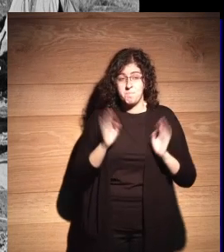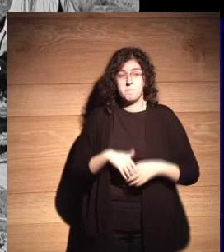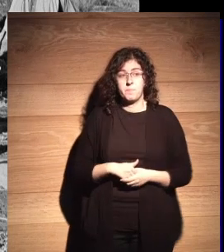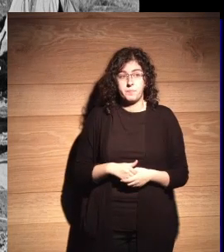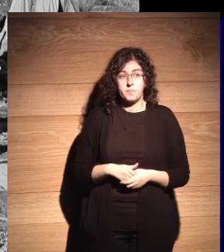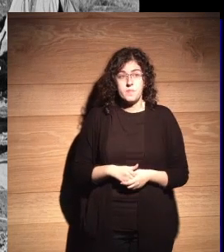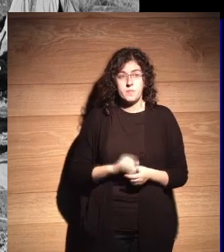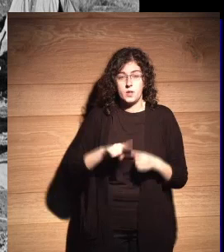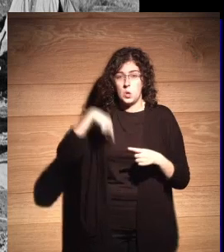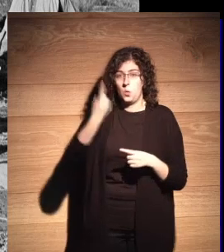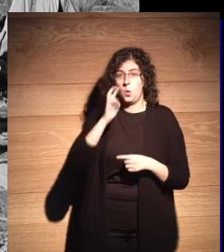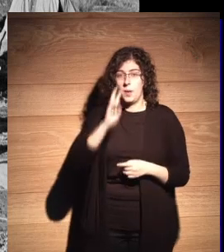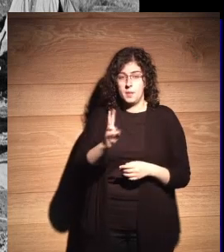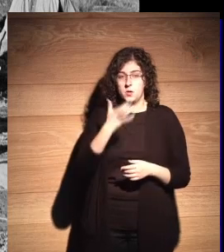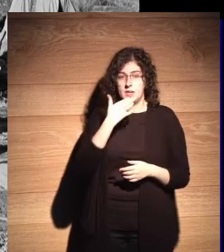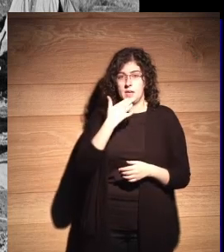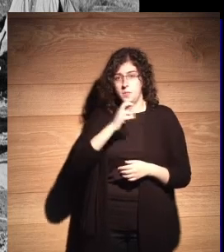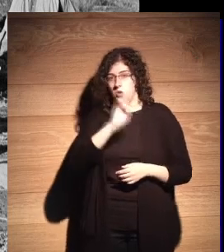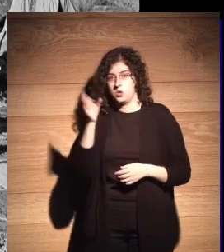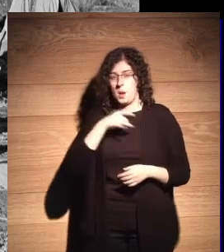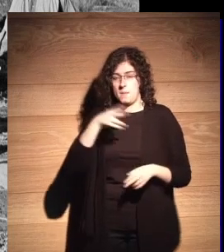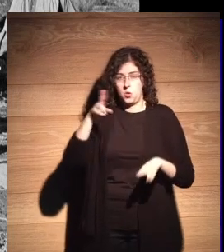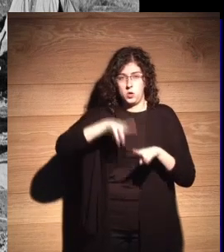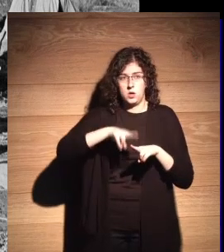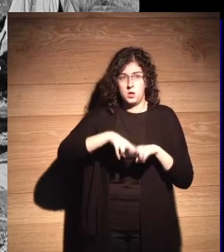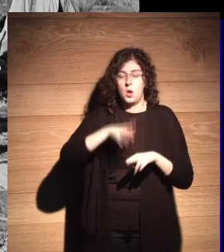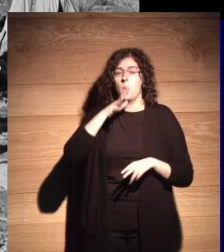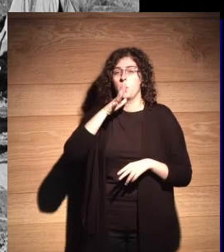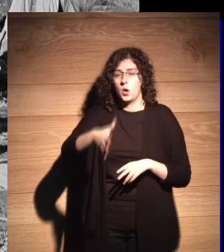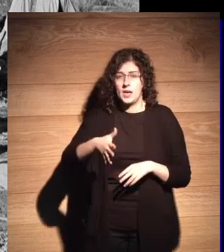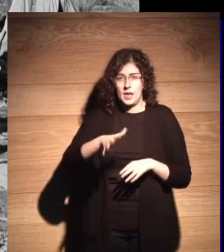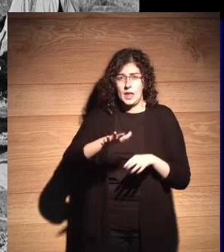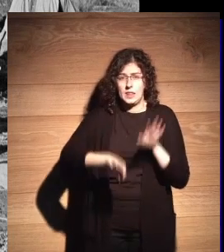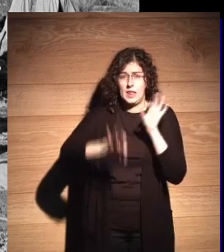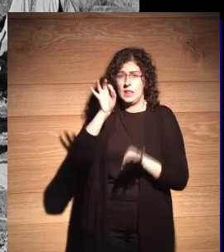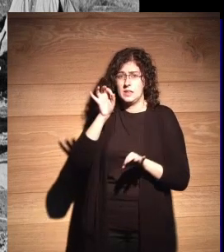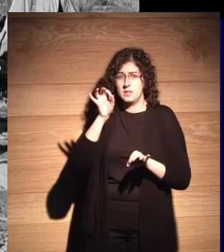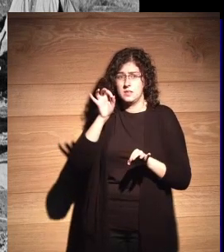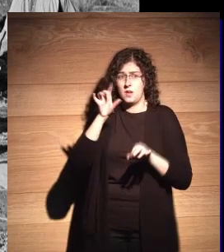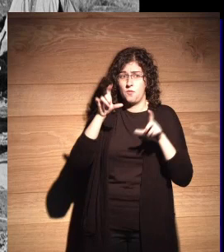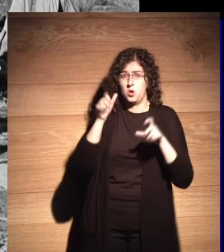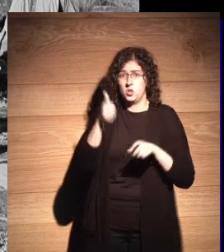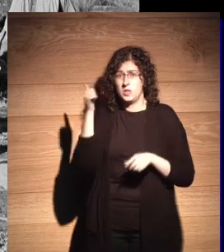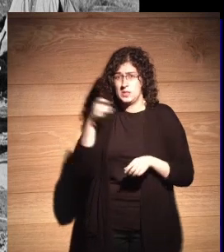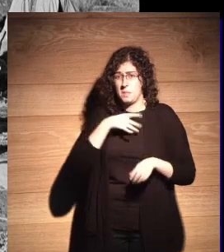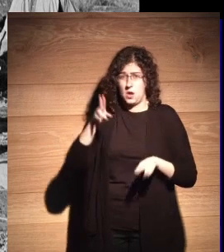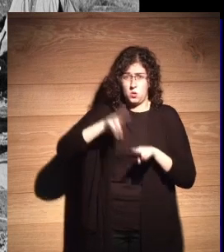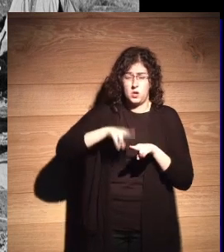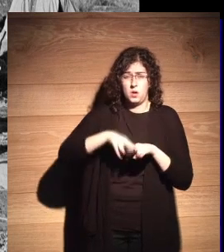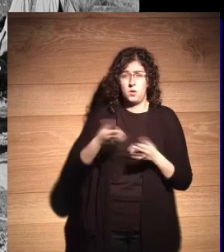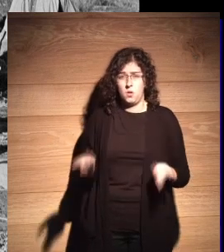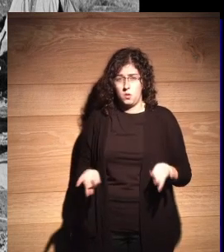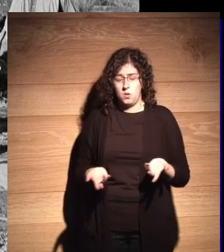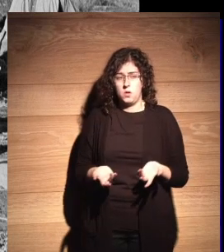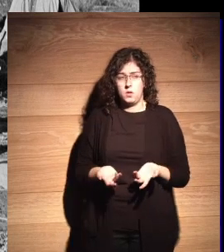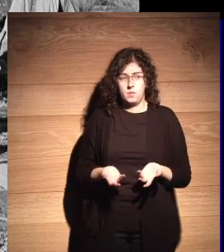and white pictures. Why did you decide to shoot this in black and white? Well, at that time I didn't really have any more, I had very